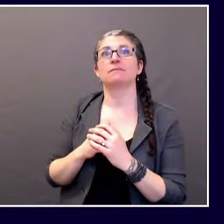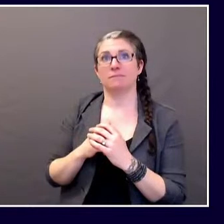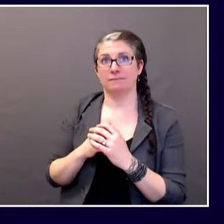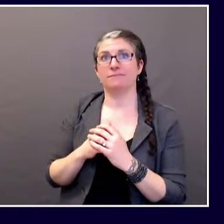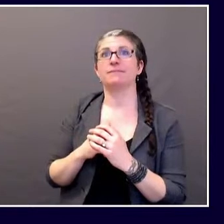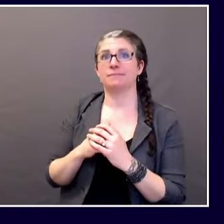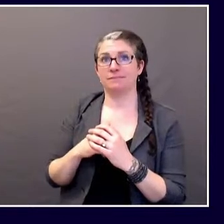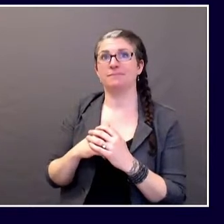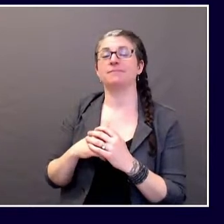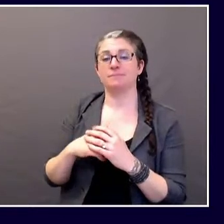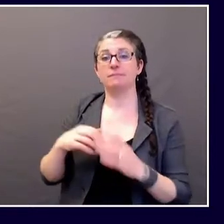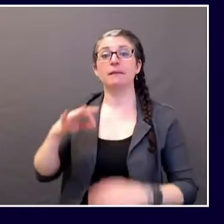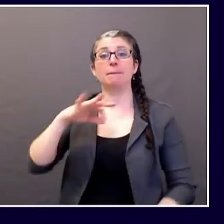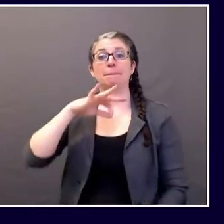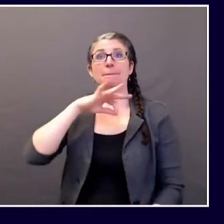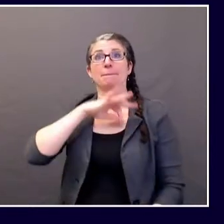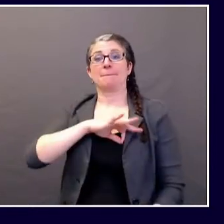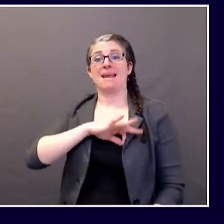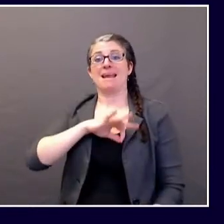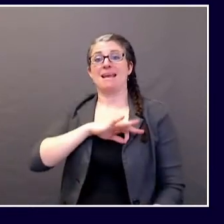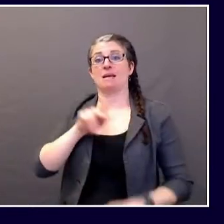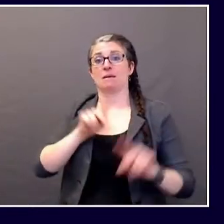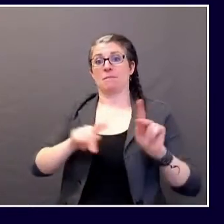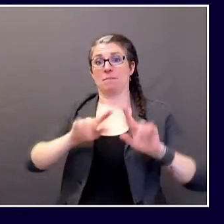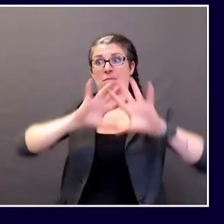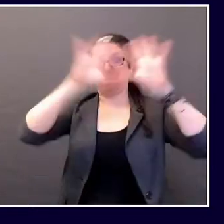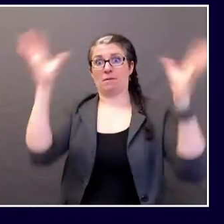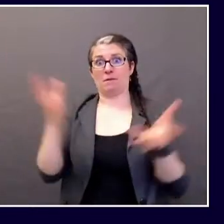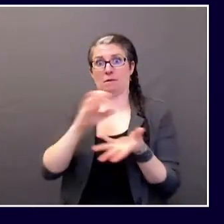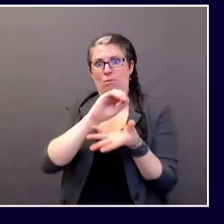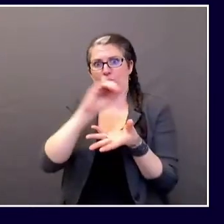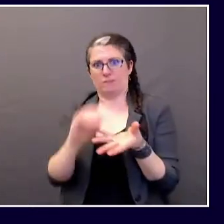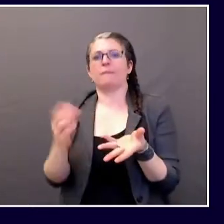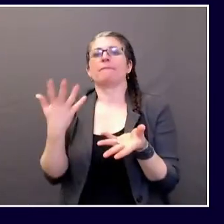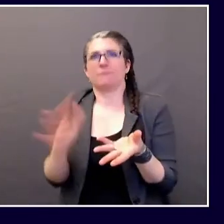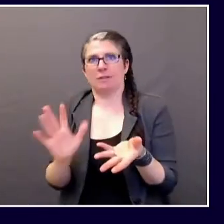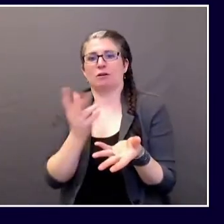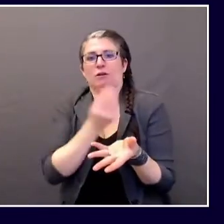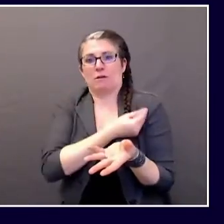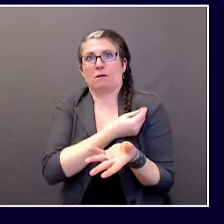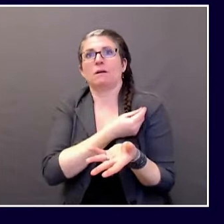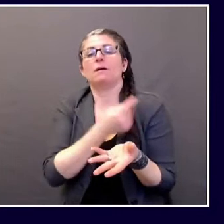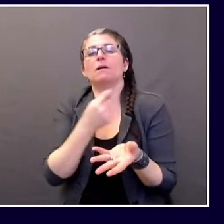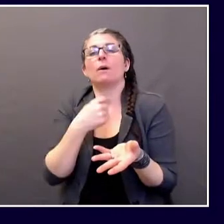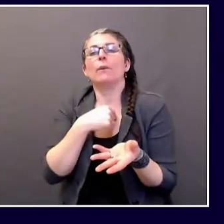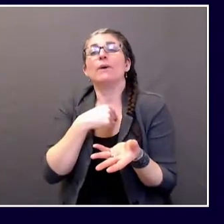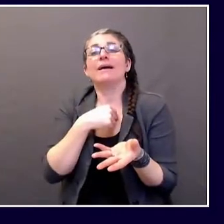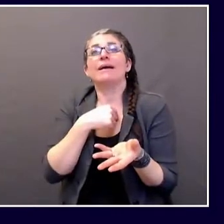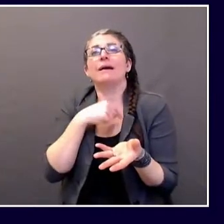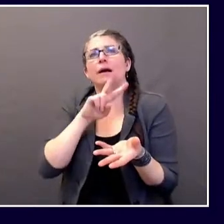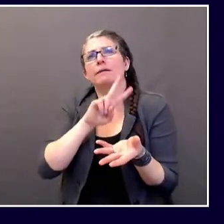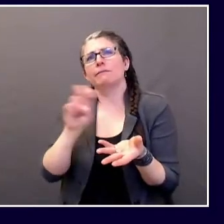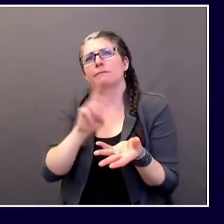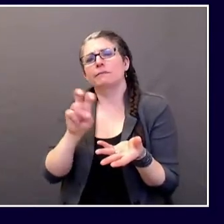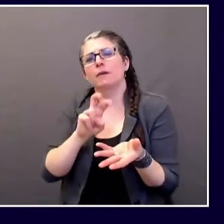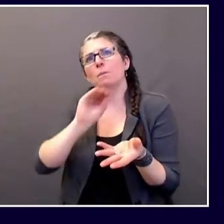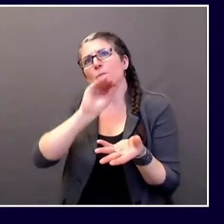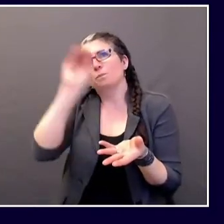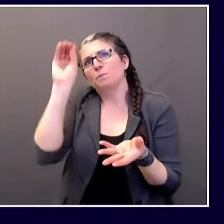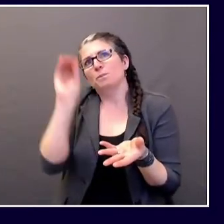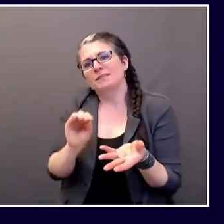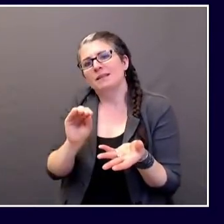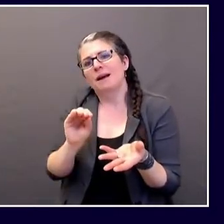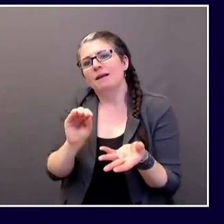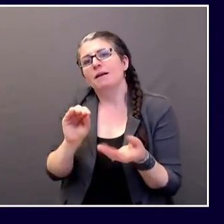overall population, but specifically the percentage of those 70 and over, now 60 and over, who have received both their first and now